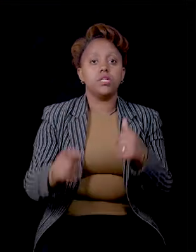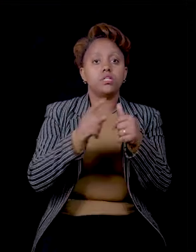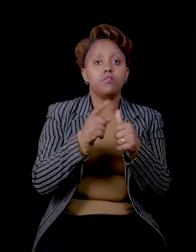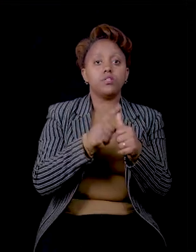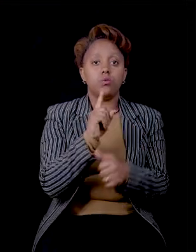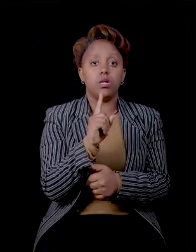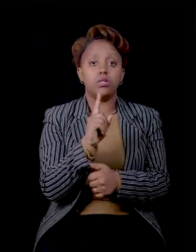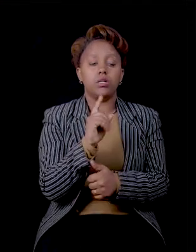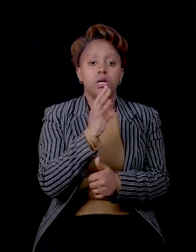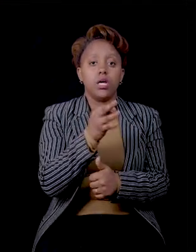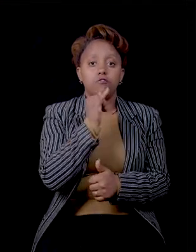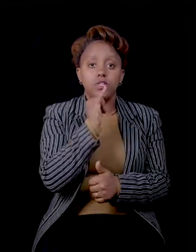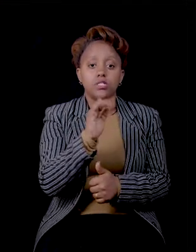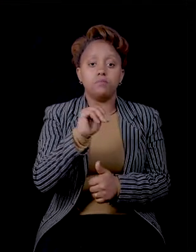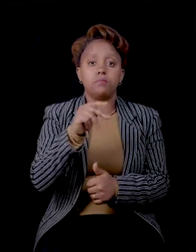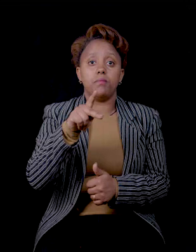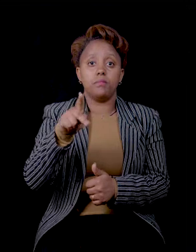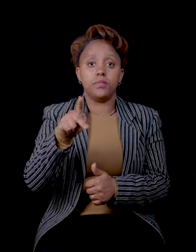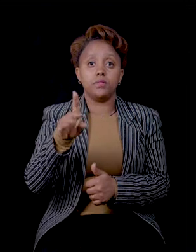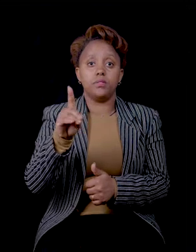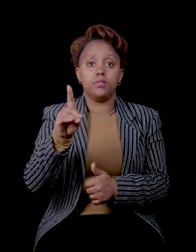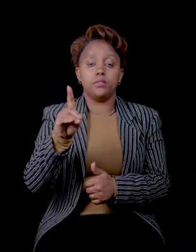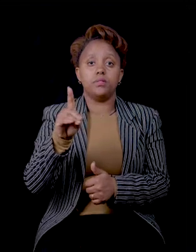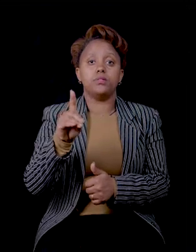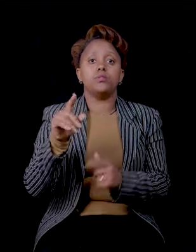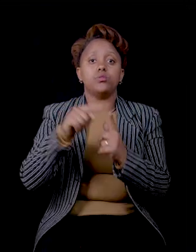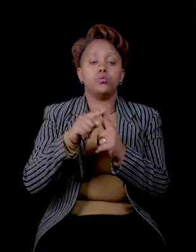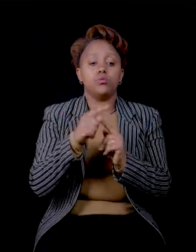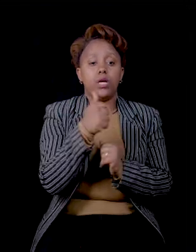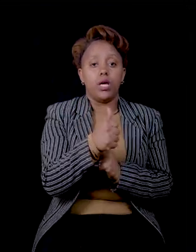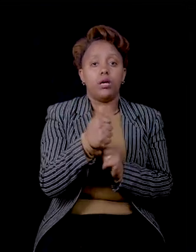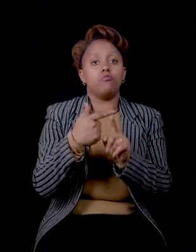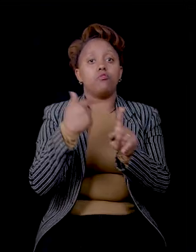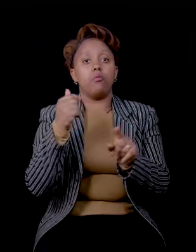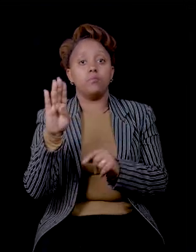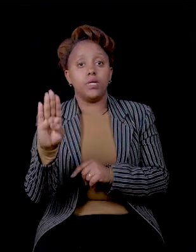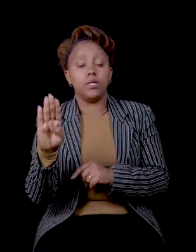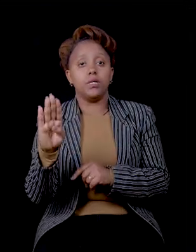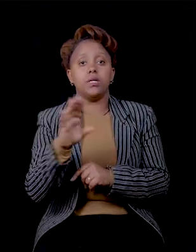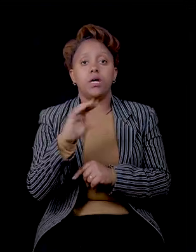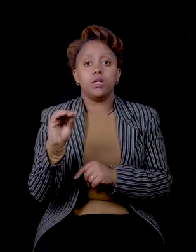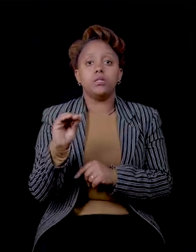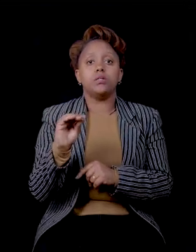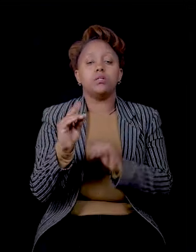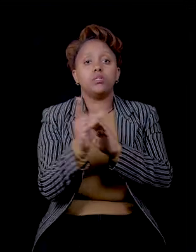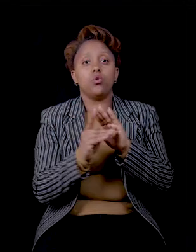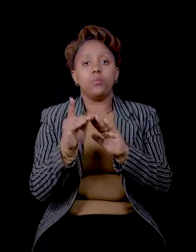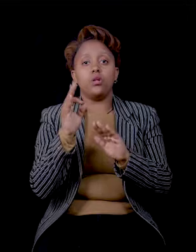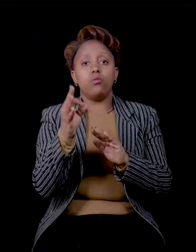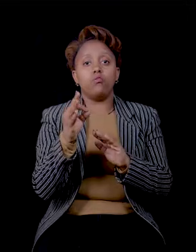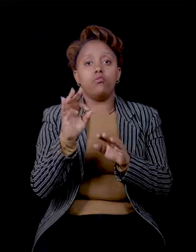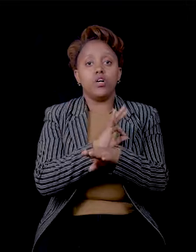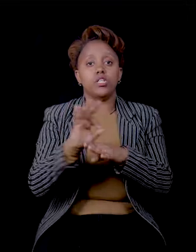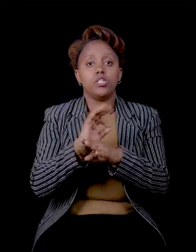The first one, if f is mapped from a into b, then the domain of